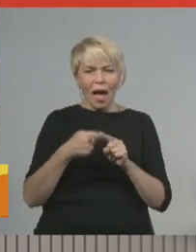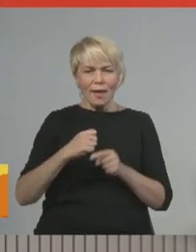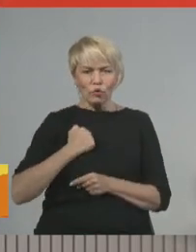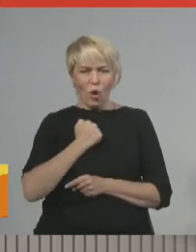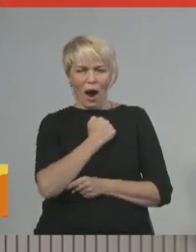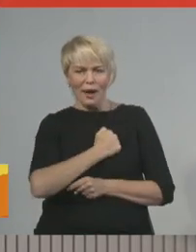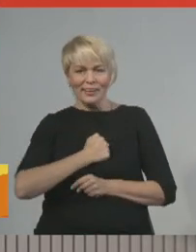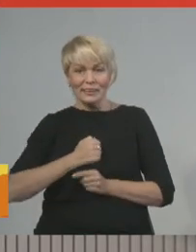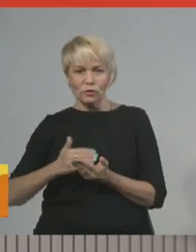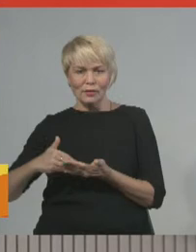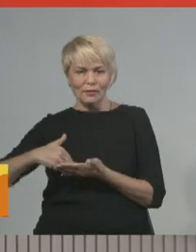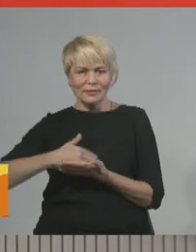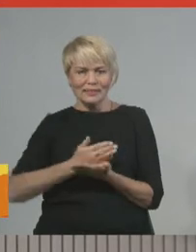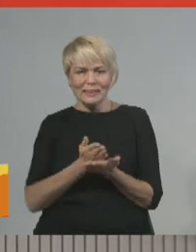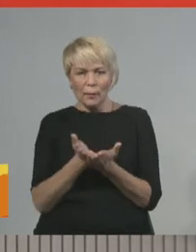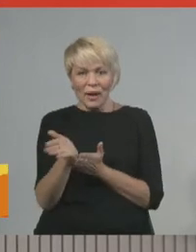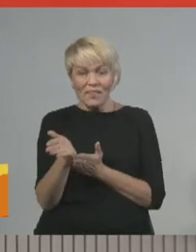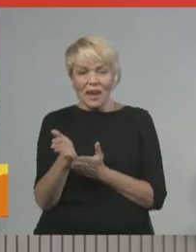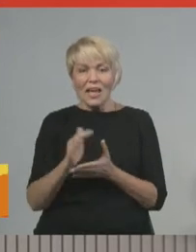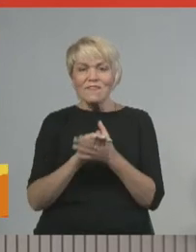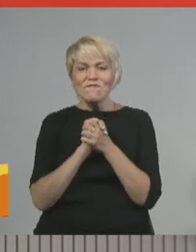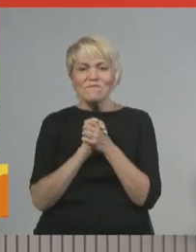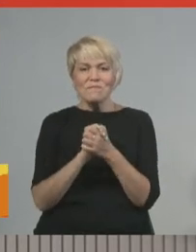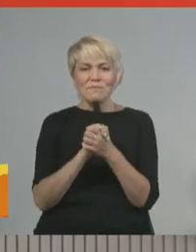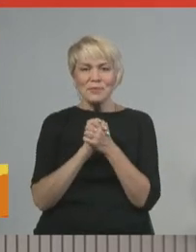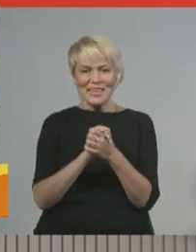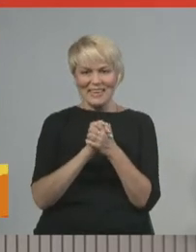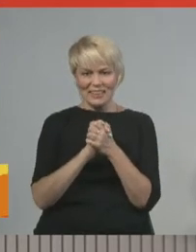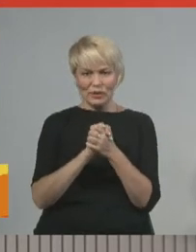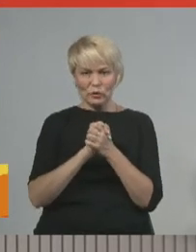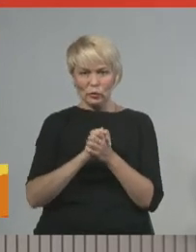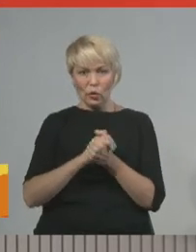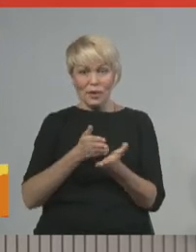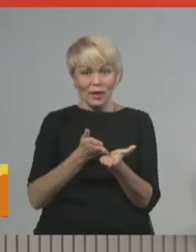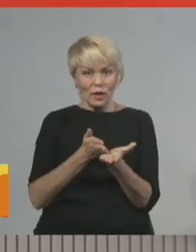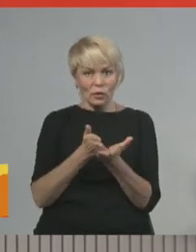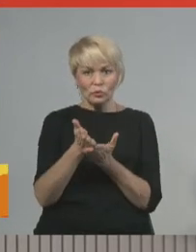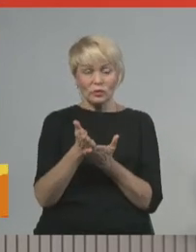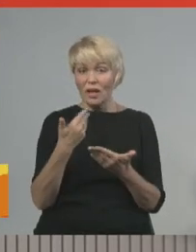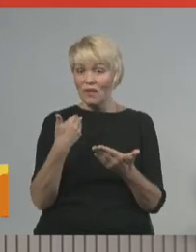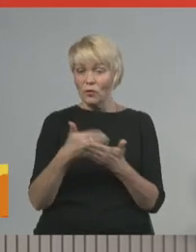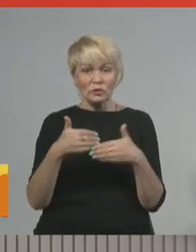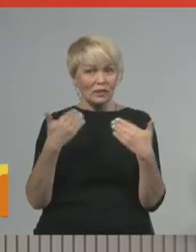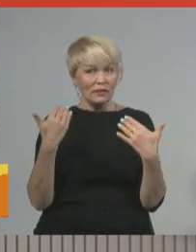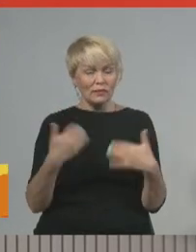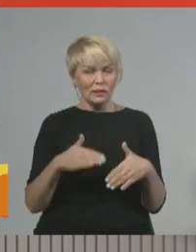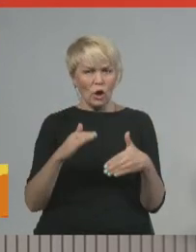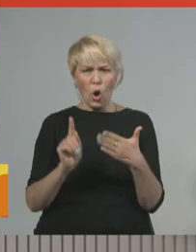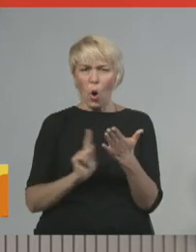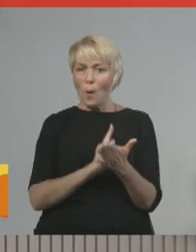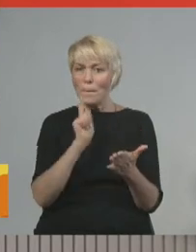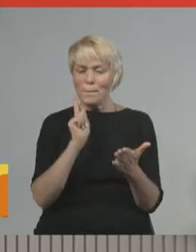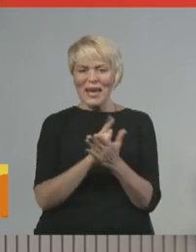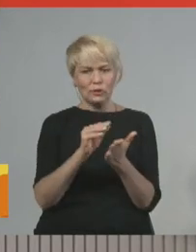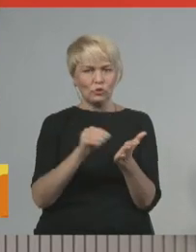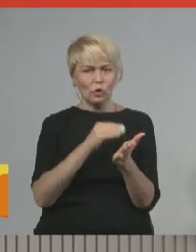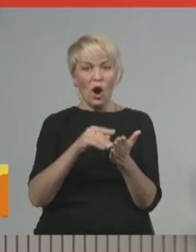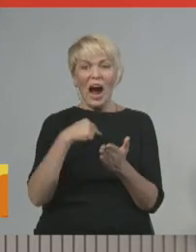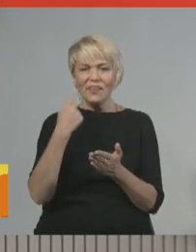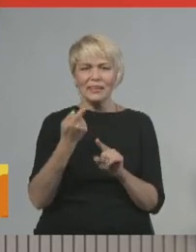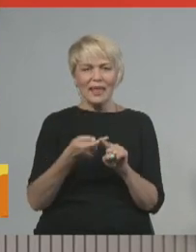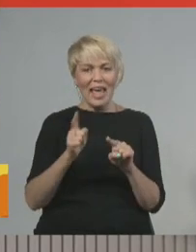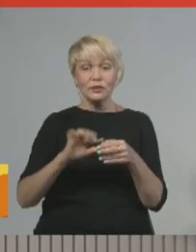to somehow direct it into the peaceful form that's all so of course the obligation of the journalists to